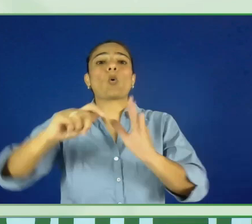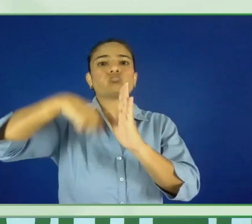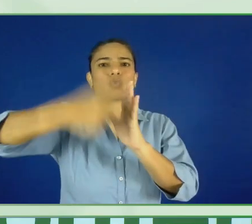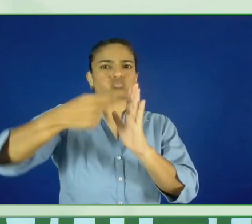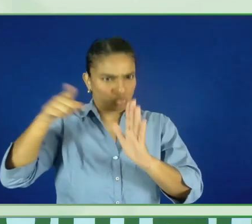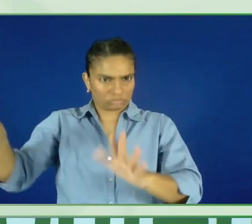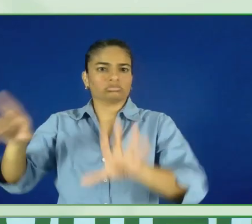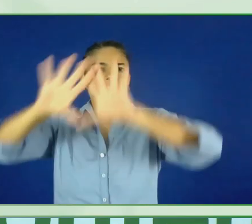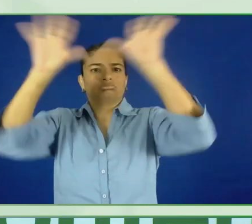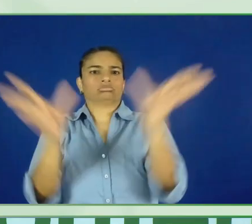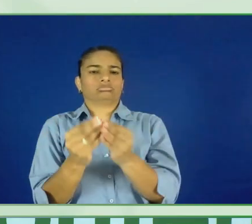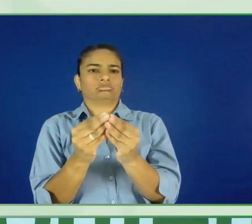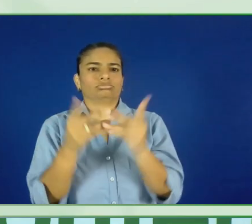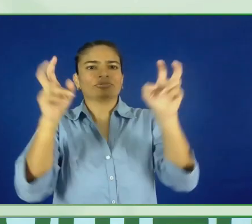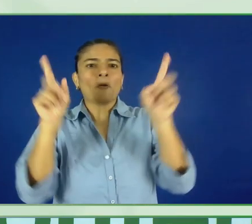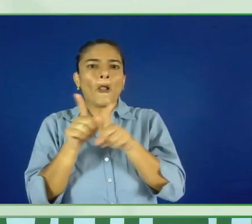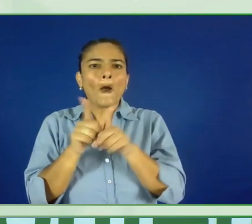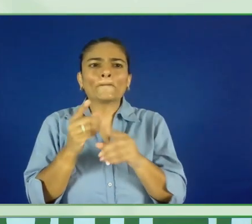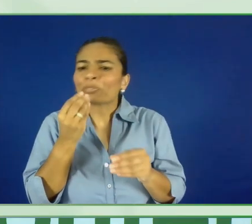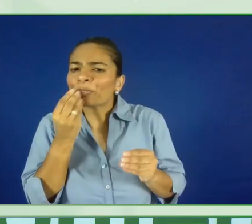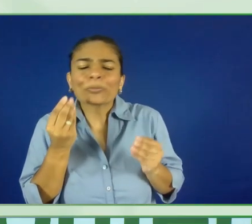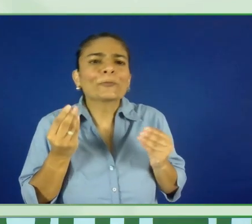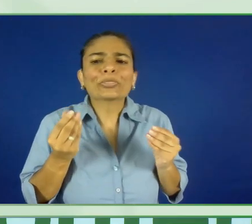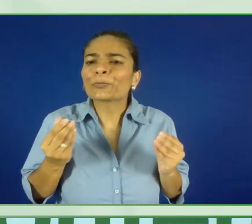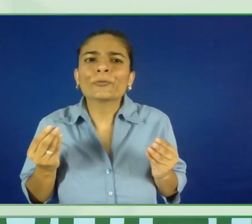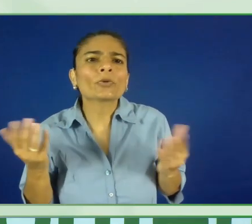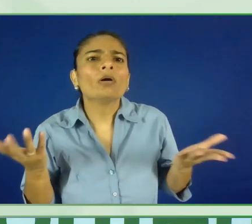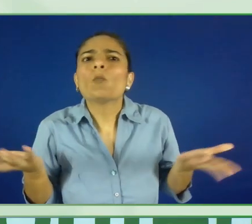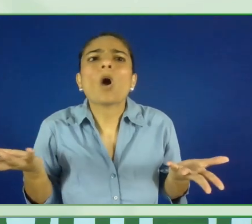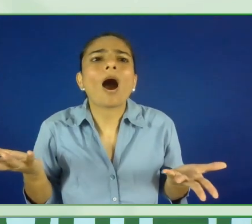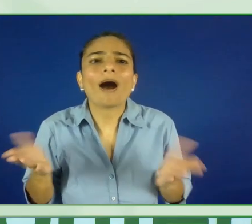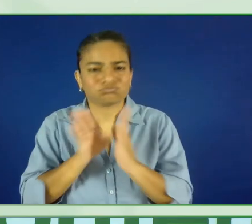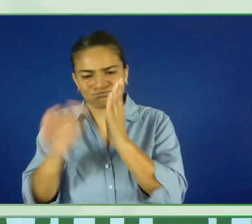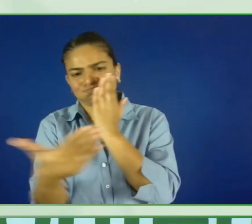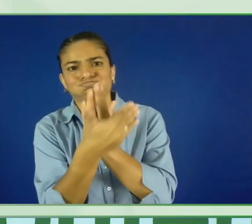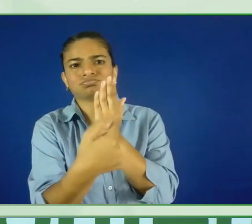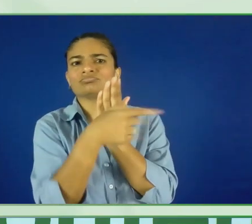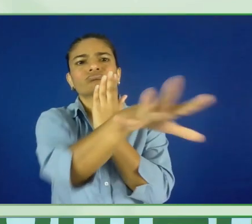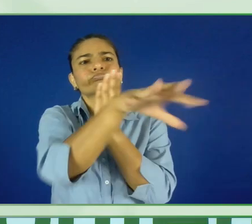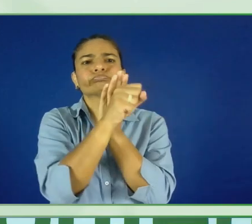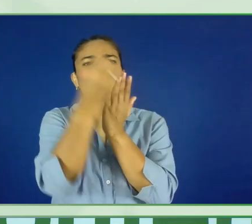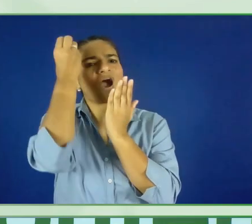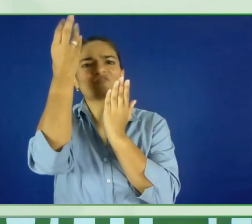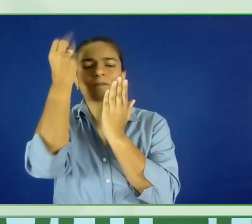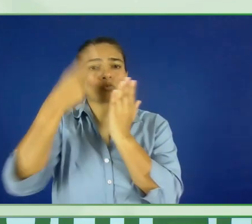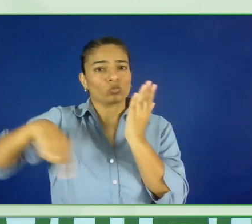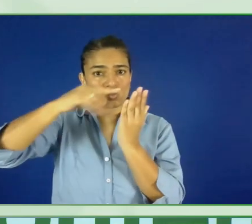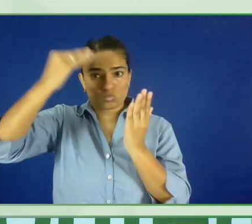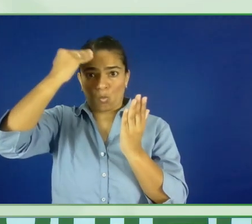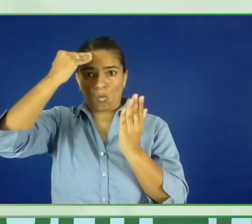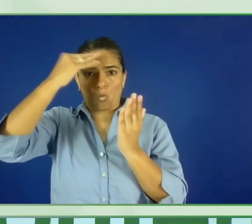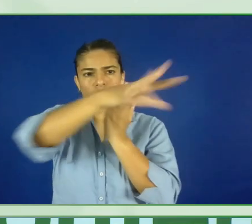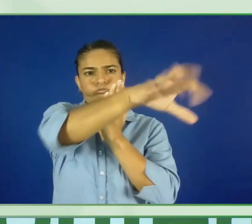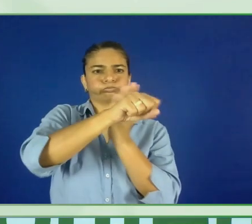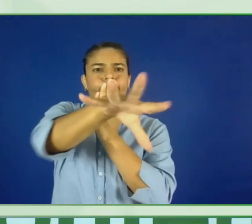reasoning upon. And that's really important. Because again, if that data is wrong or that data has not been cleared up, you will